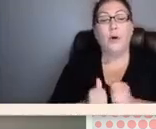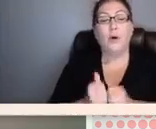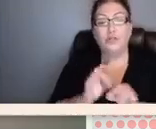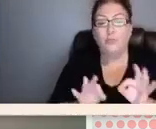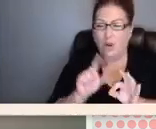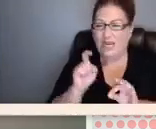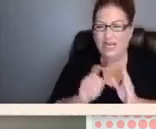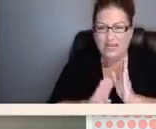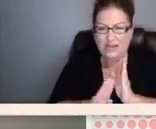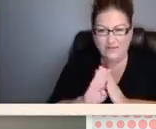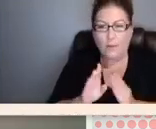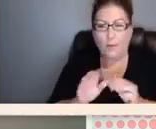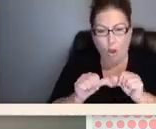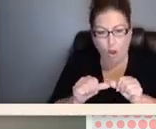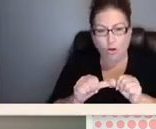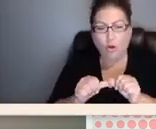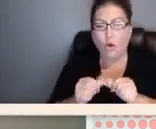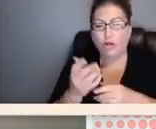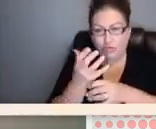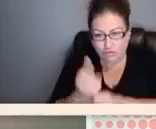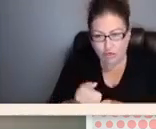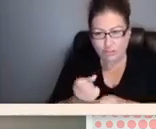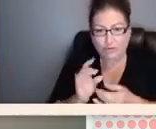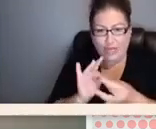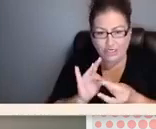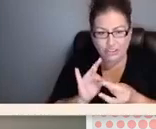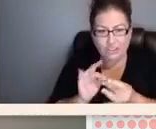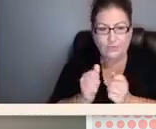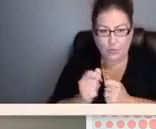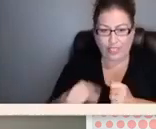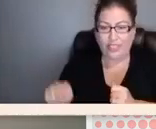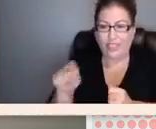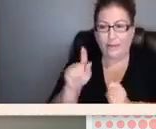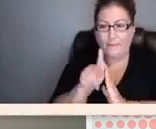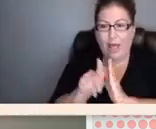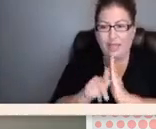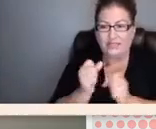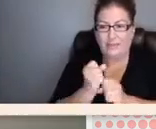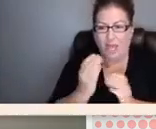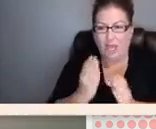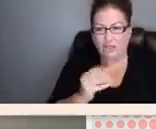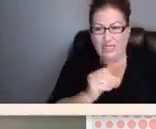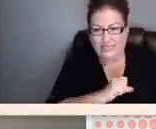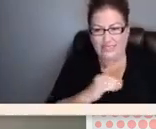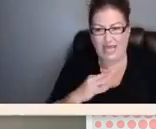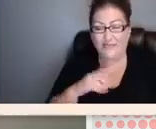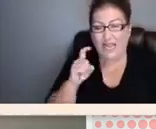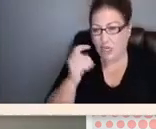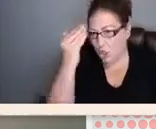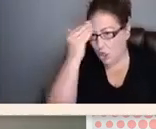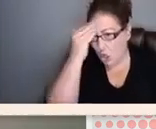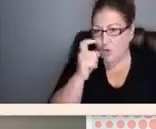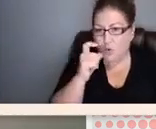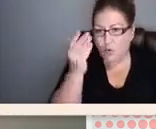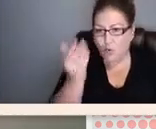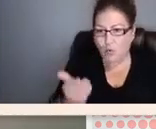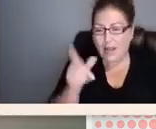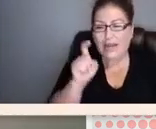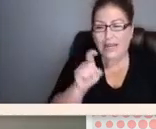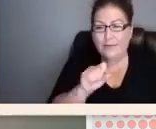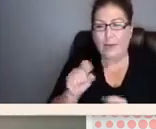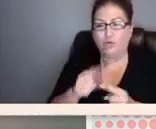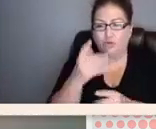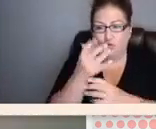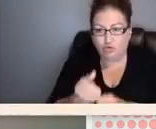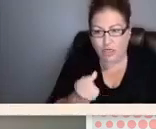with policymakers and staff. They need to know you. They need to be able to trust you.